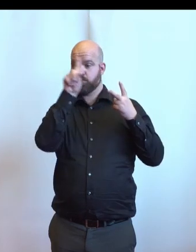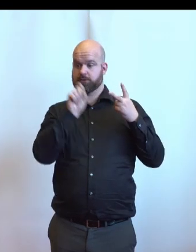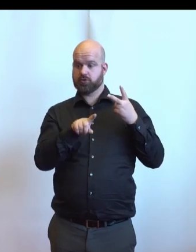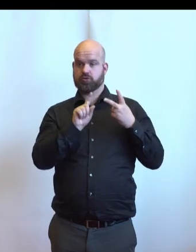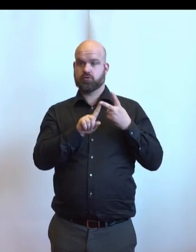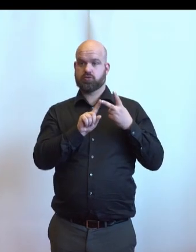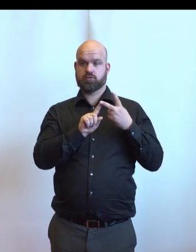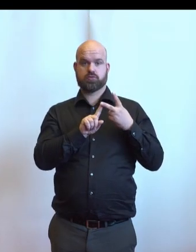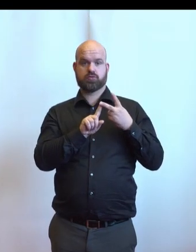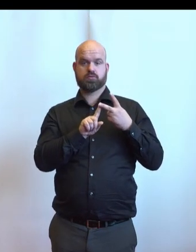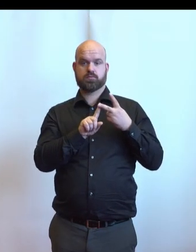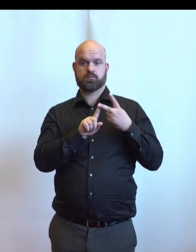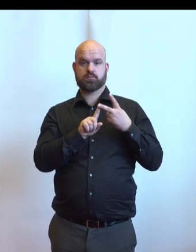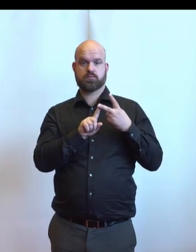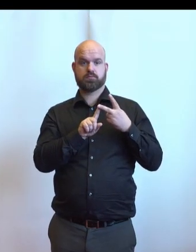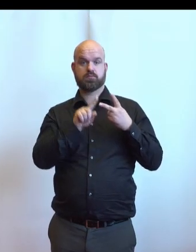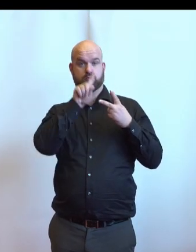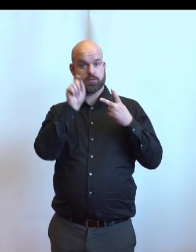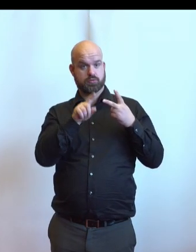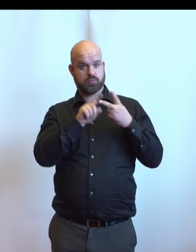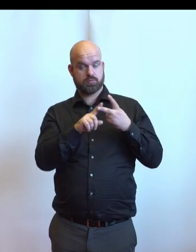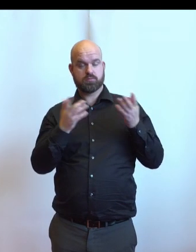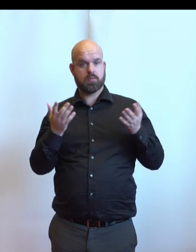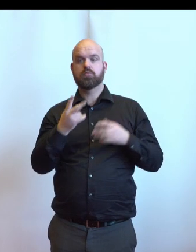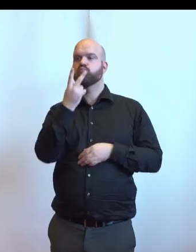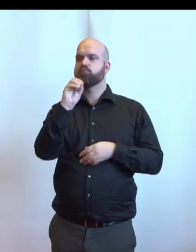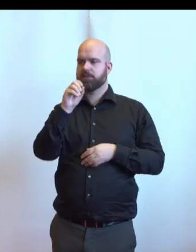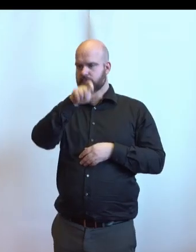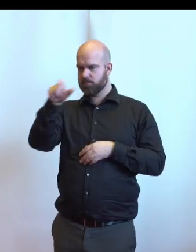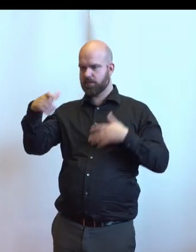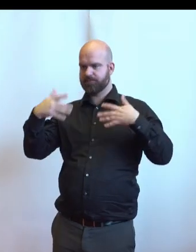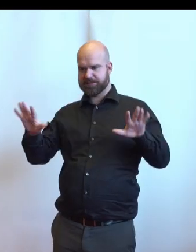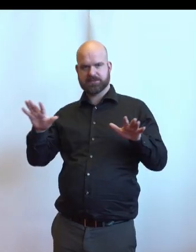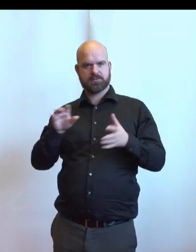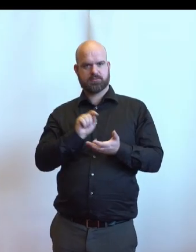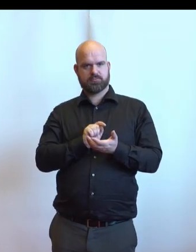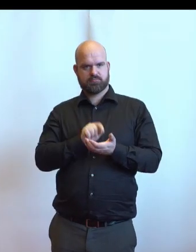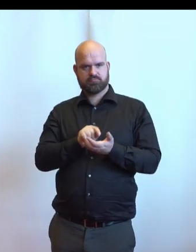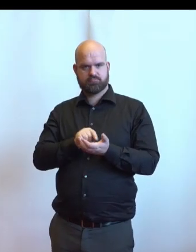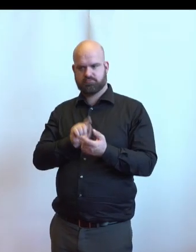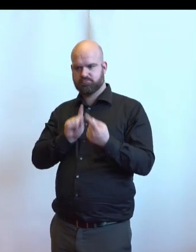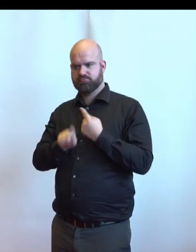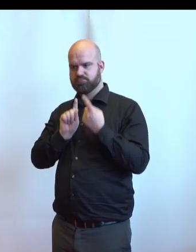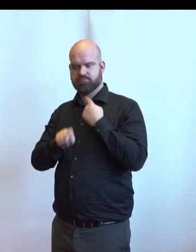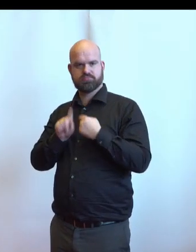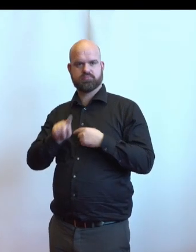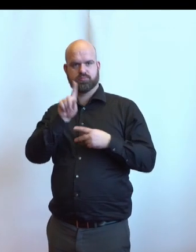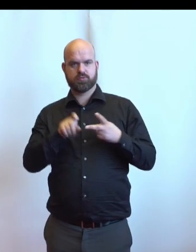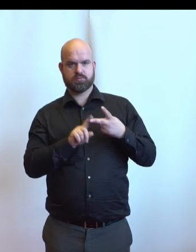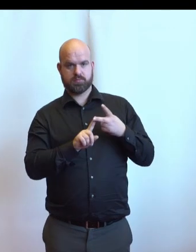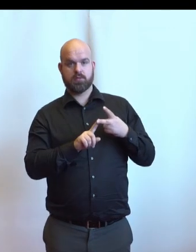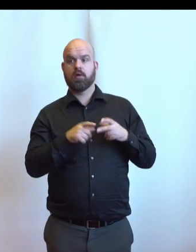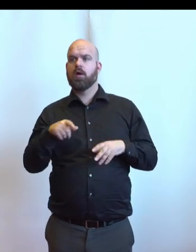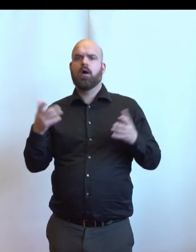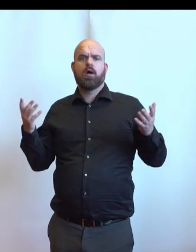for this question, 20 people have participated. So for your company organization, so far, we have mainly focused on the digital accessibility